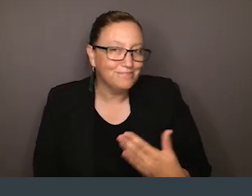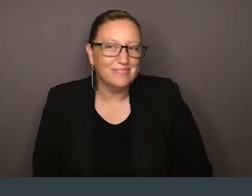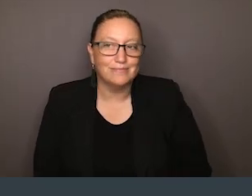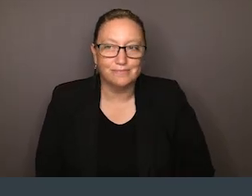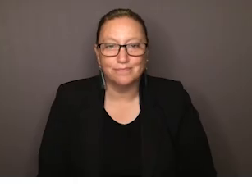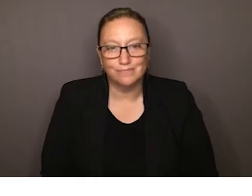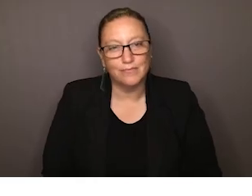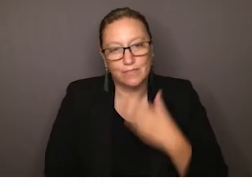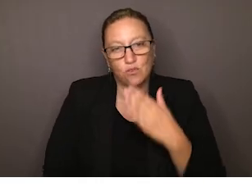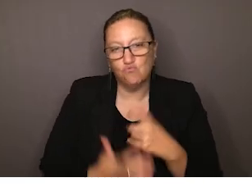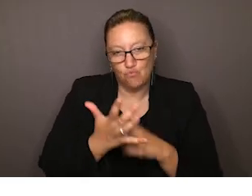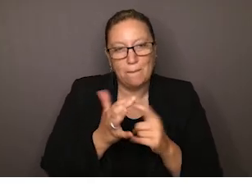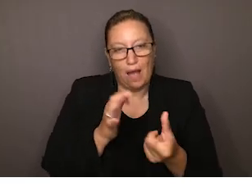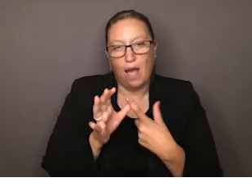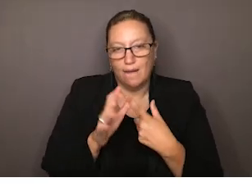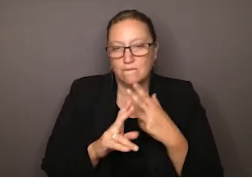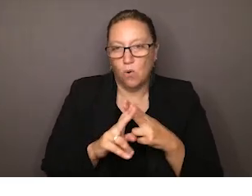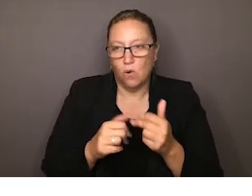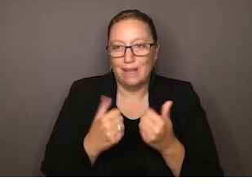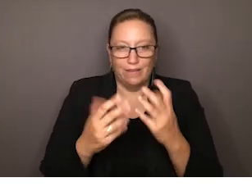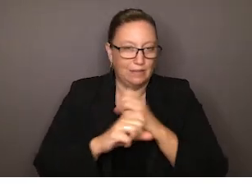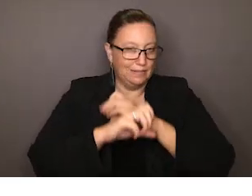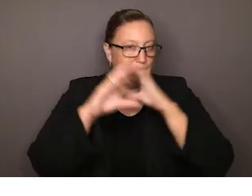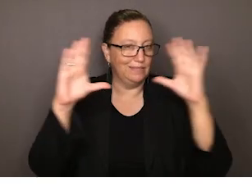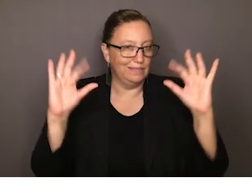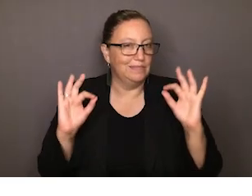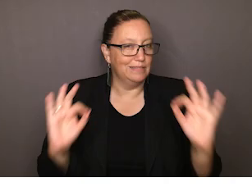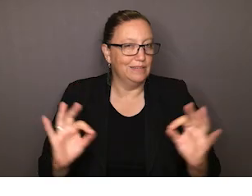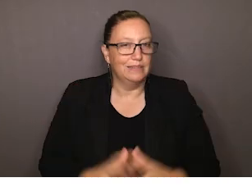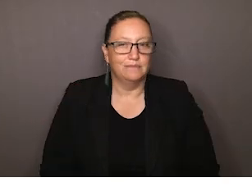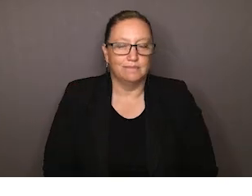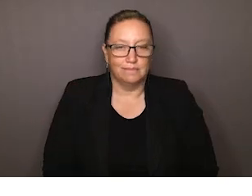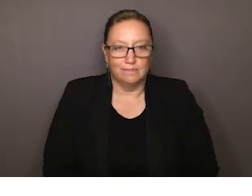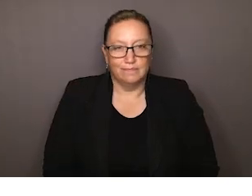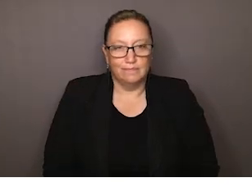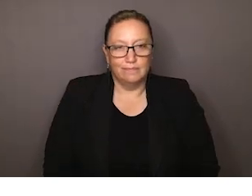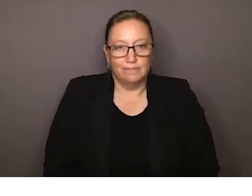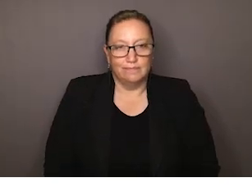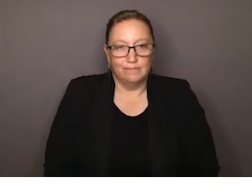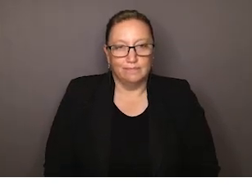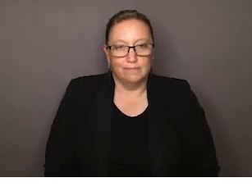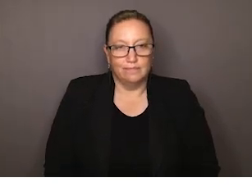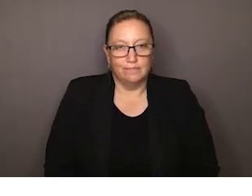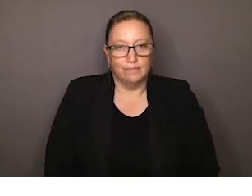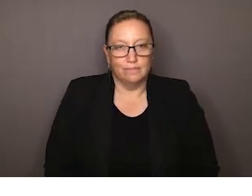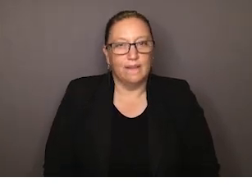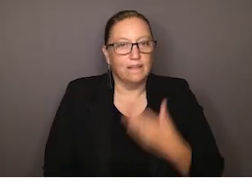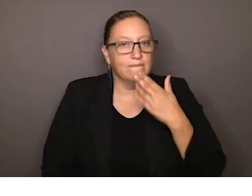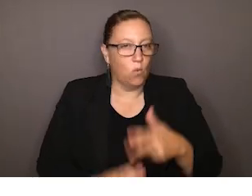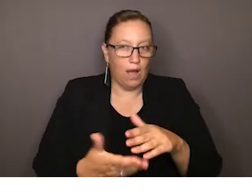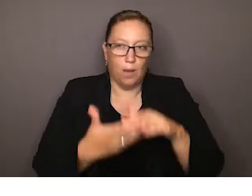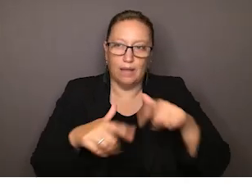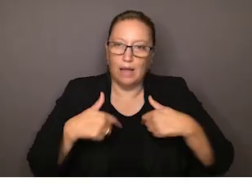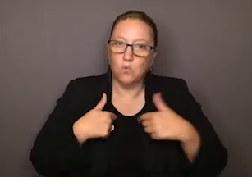Thank you, Rebecca, for setting the scene so clearly and for outlining why this